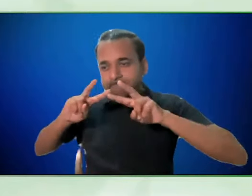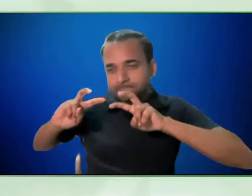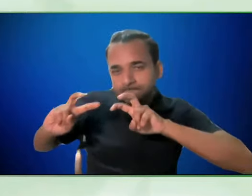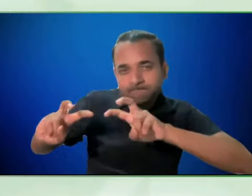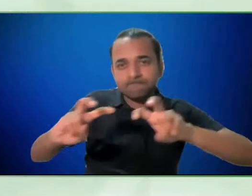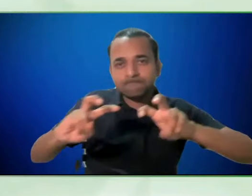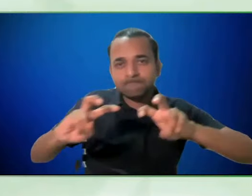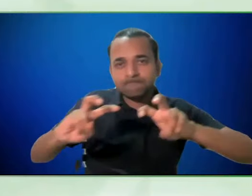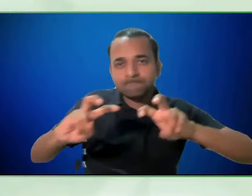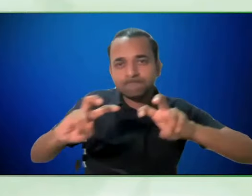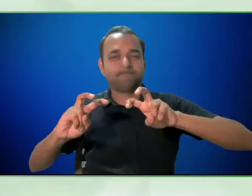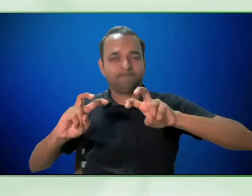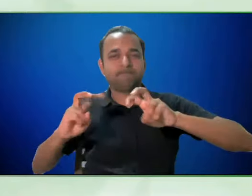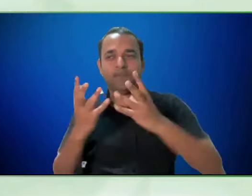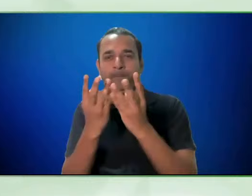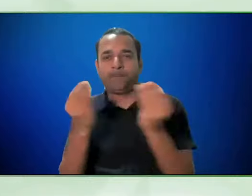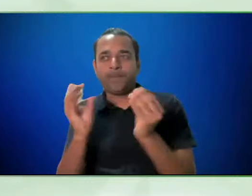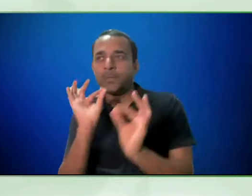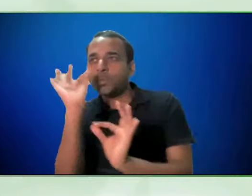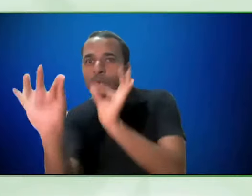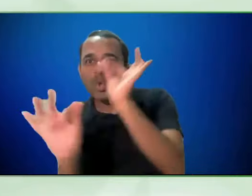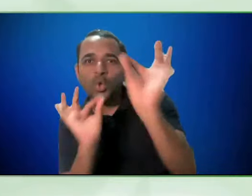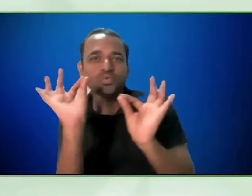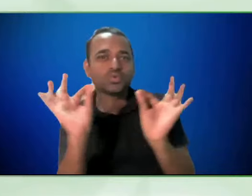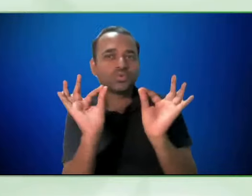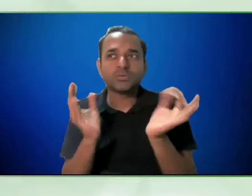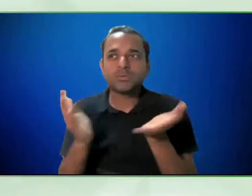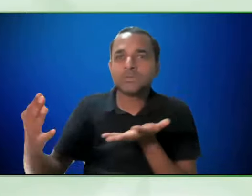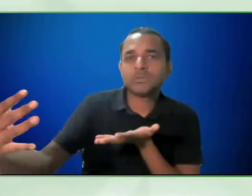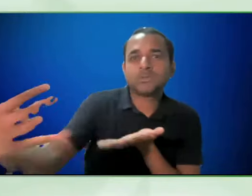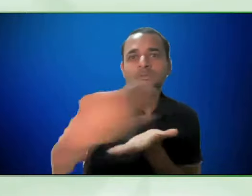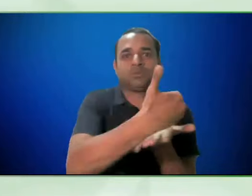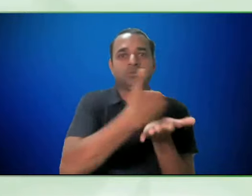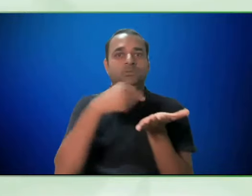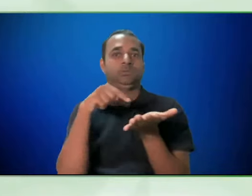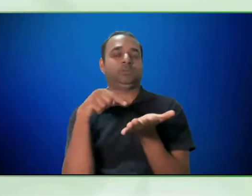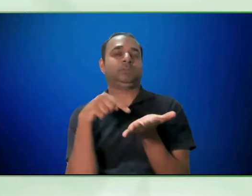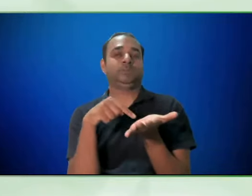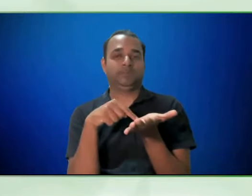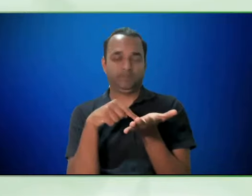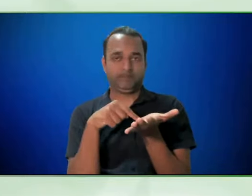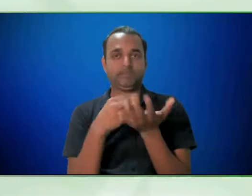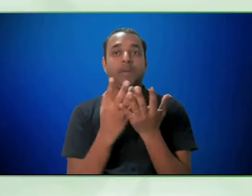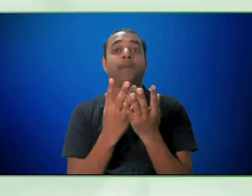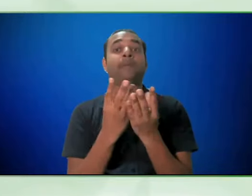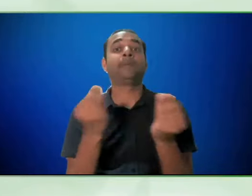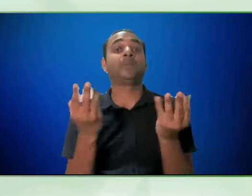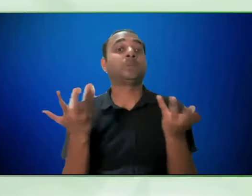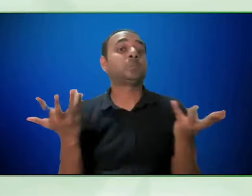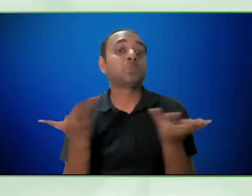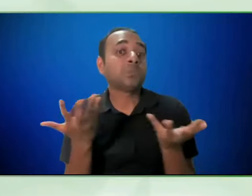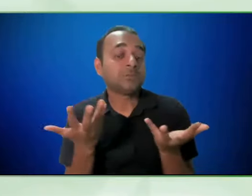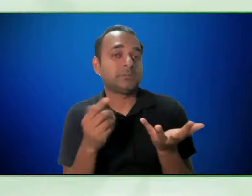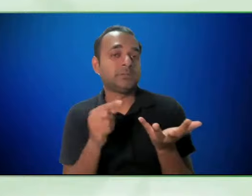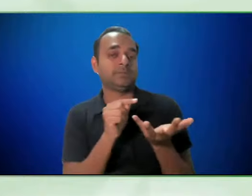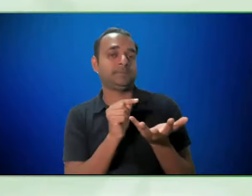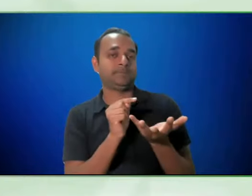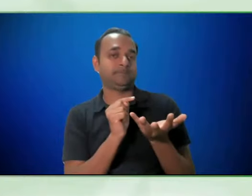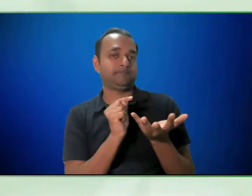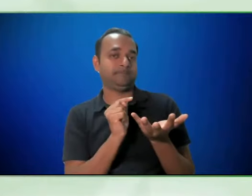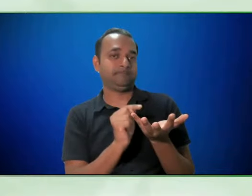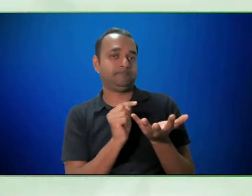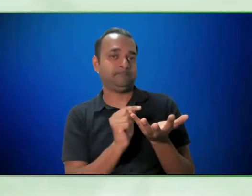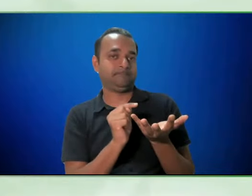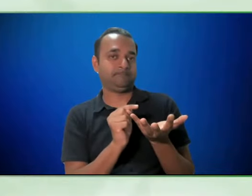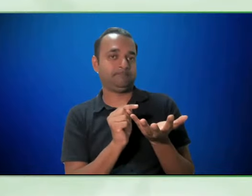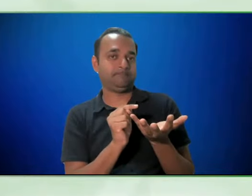conducted in Australia and US and United Kingdom. And why are they done? They